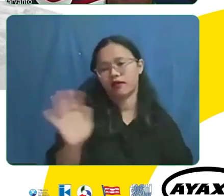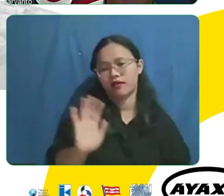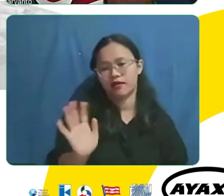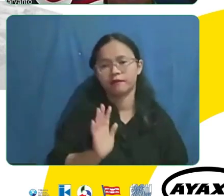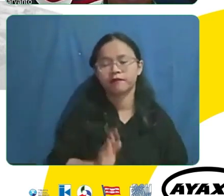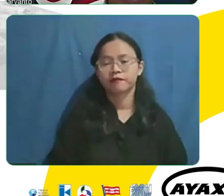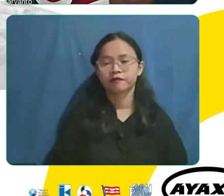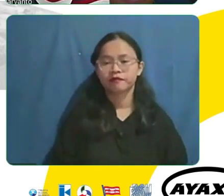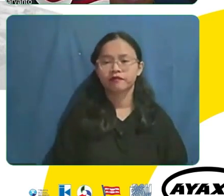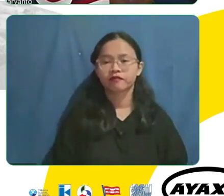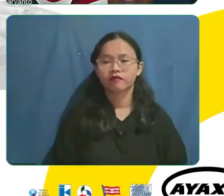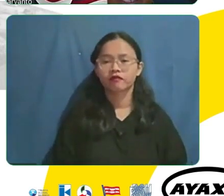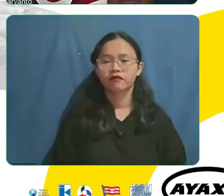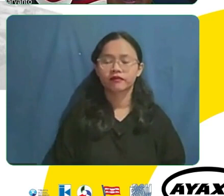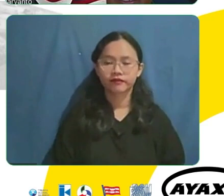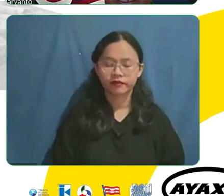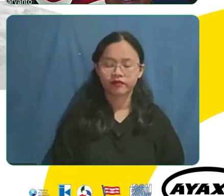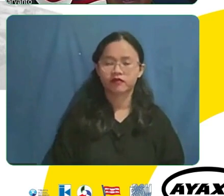by coordinates.